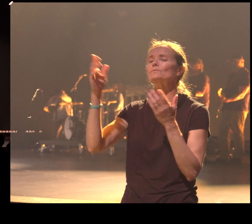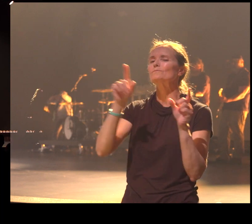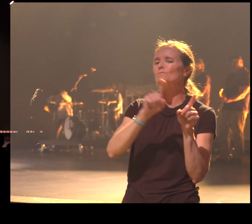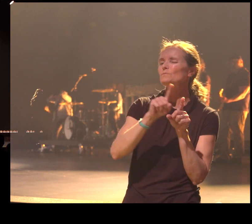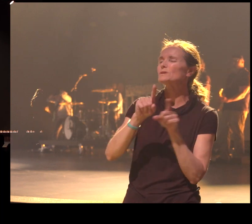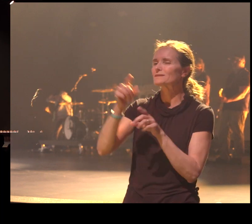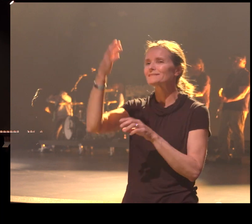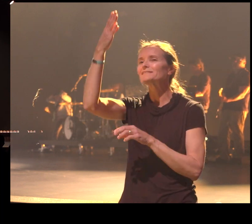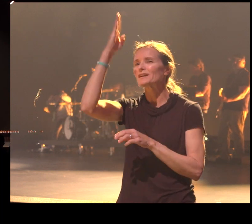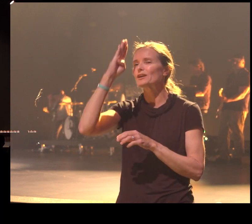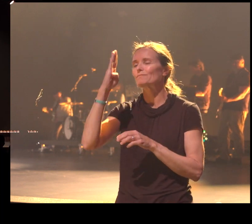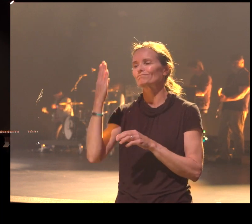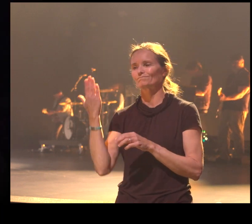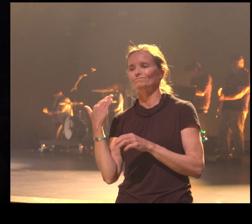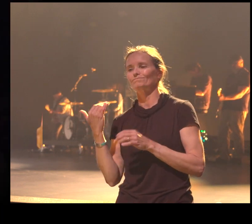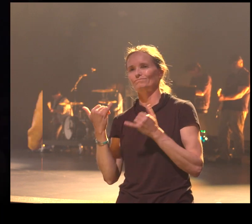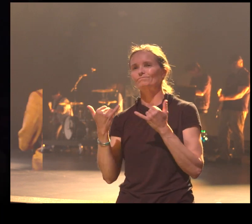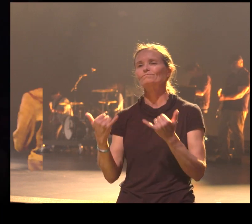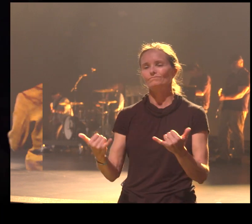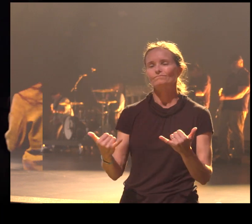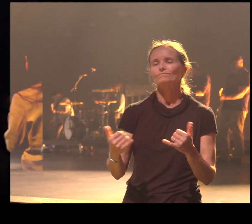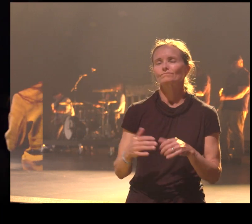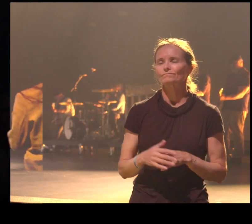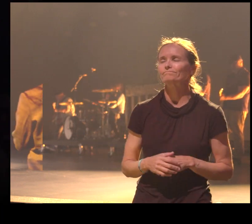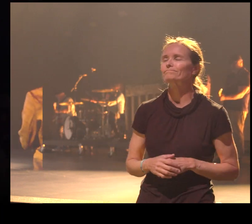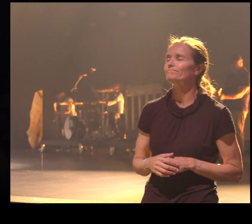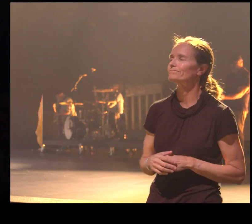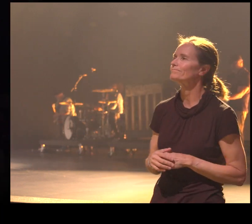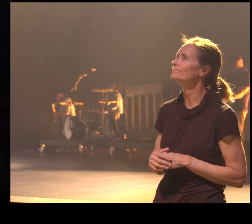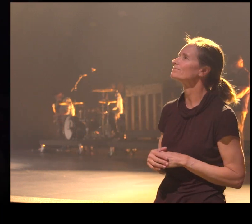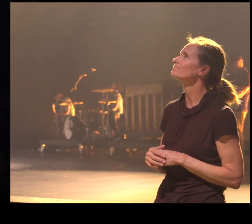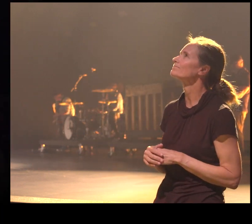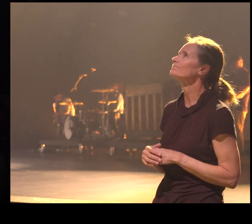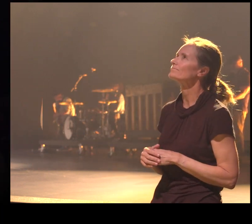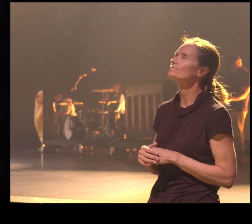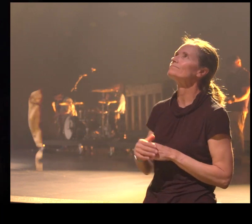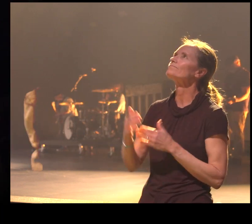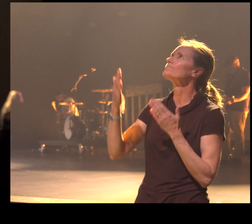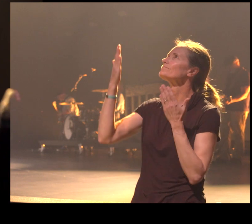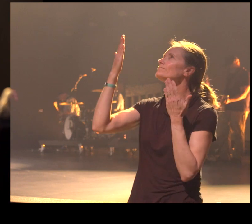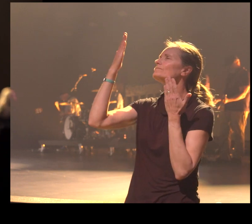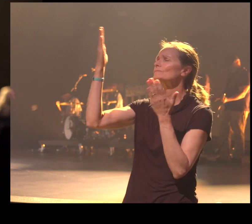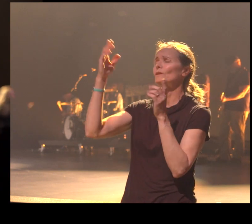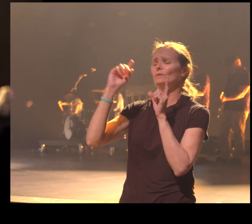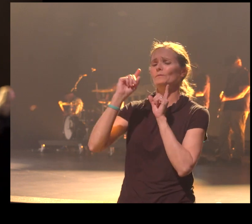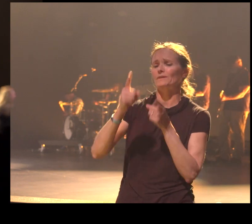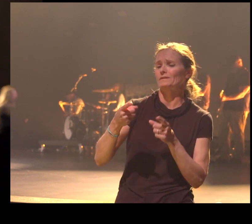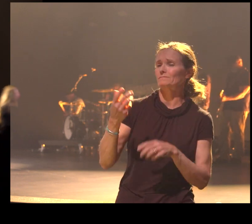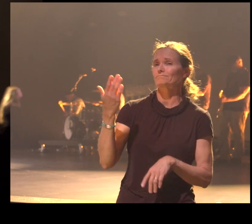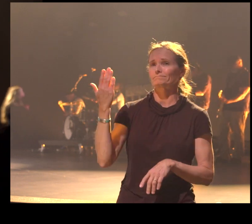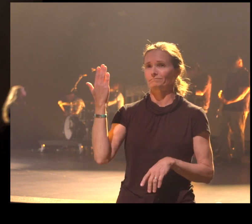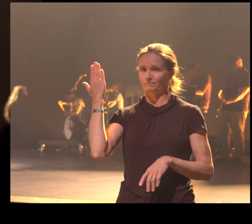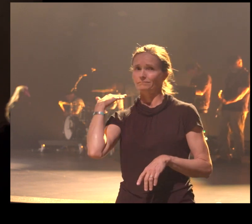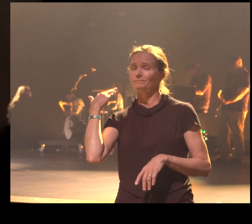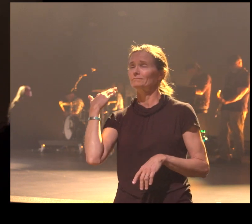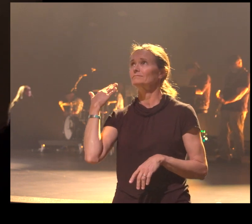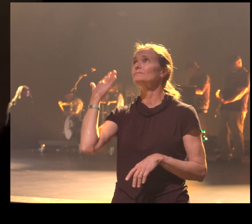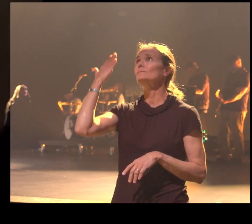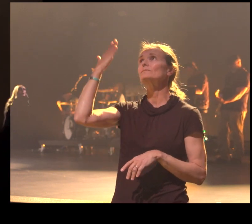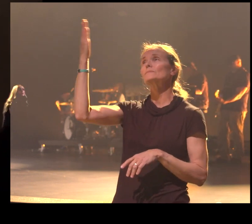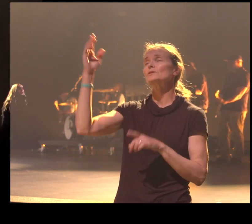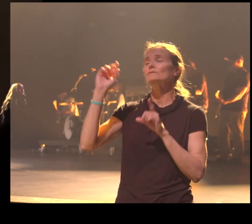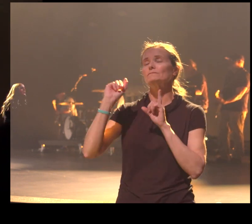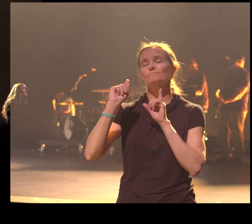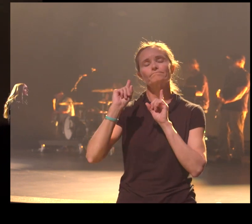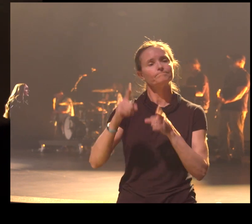the same God. You are the same God. You answered prayers